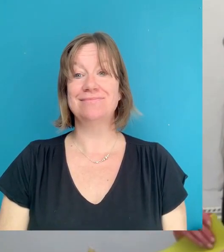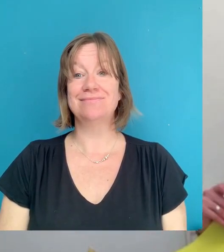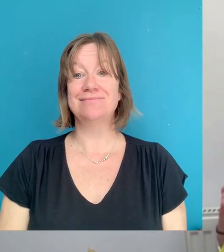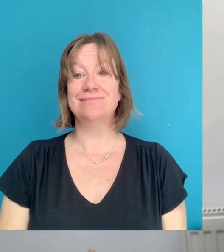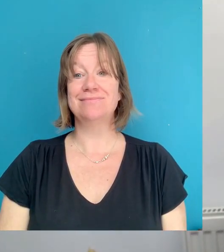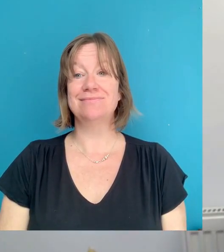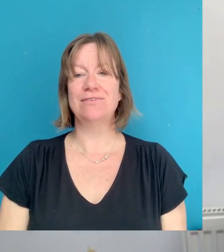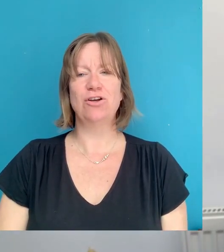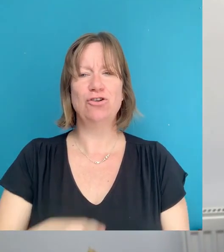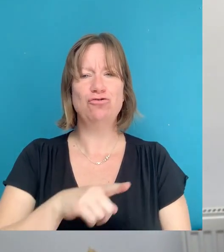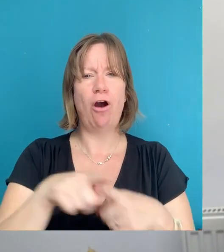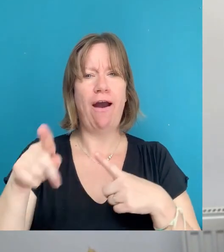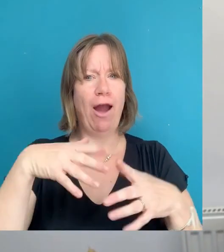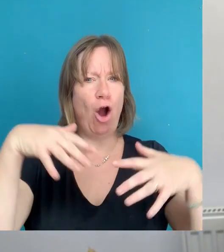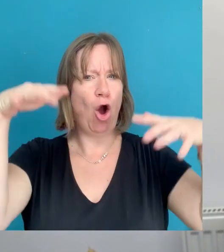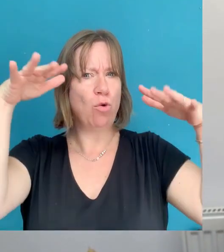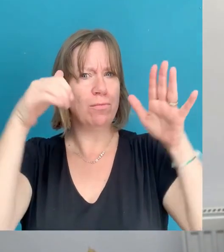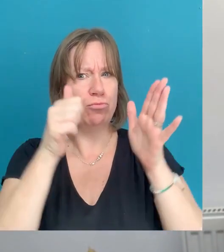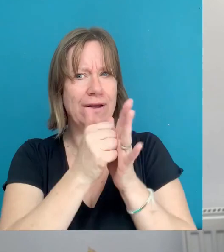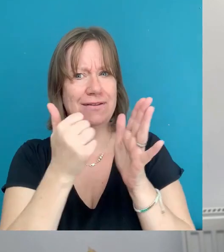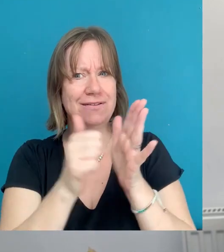see if there's enough ink to get the